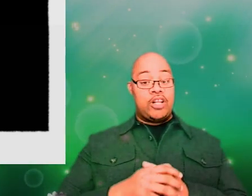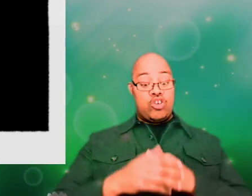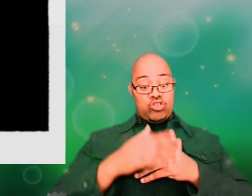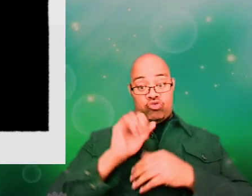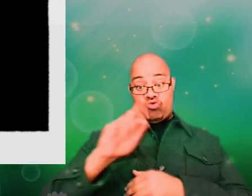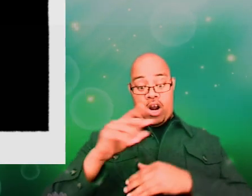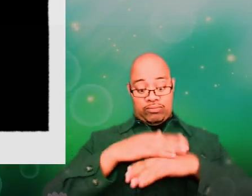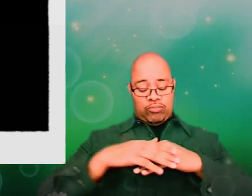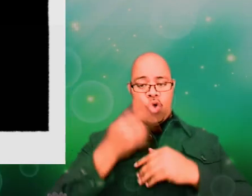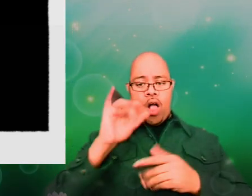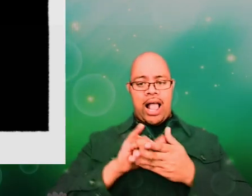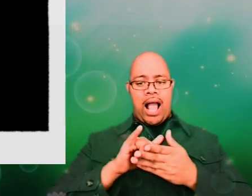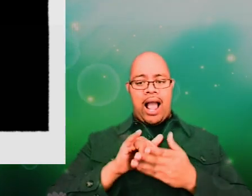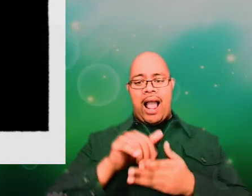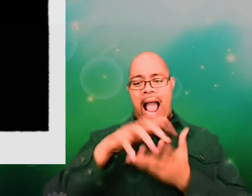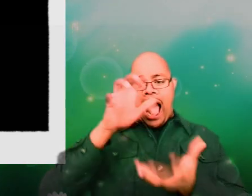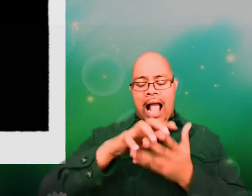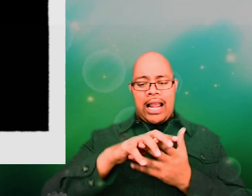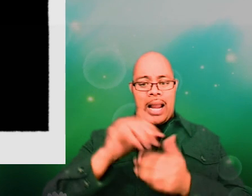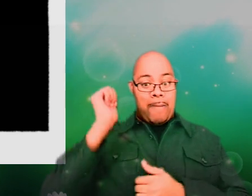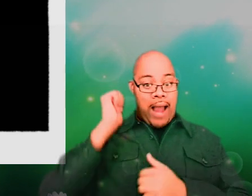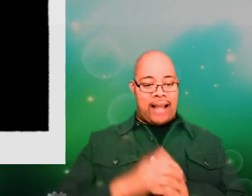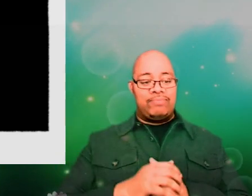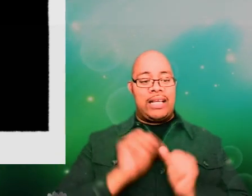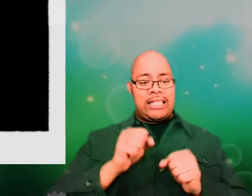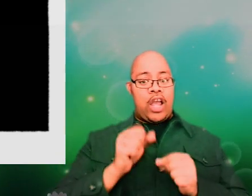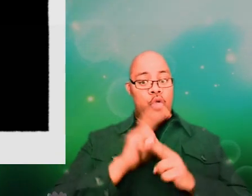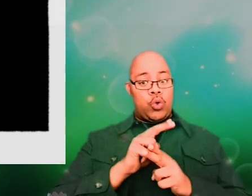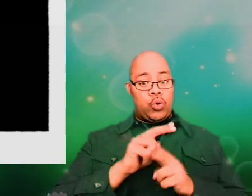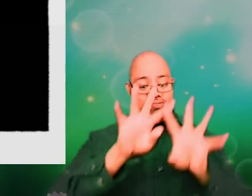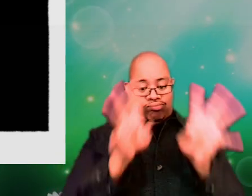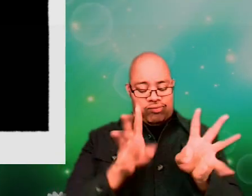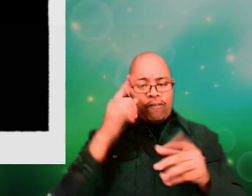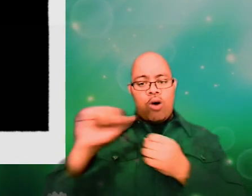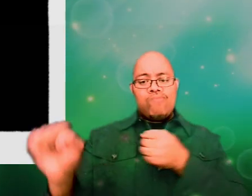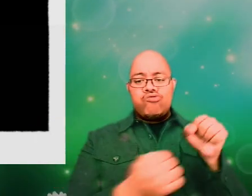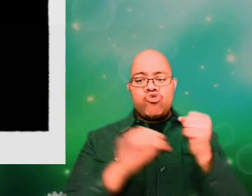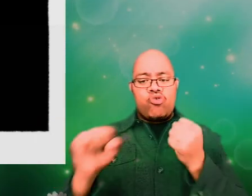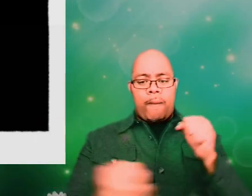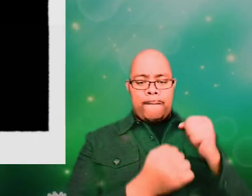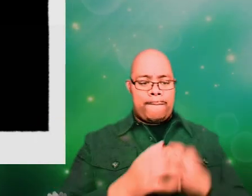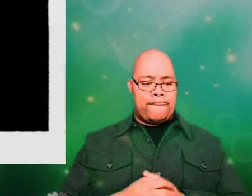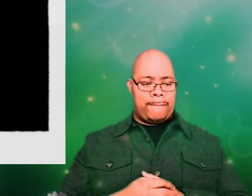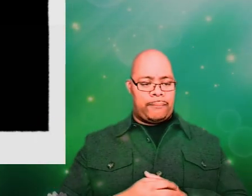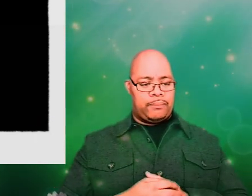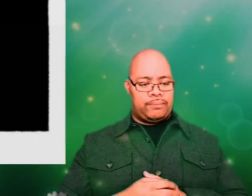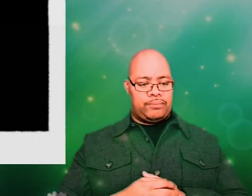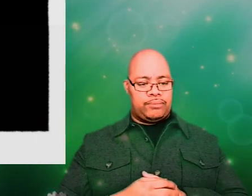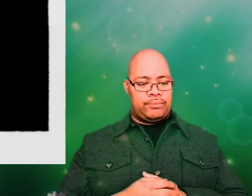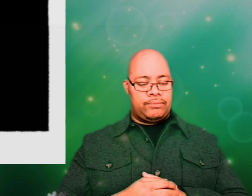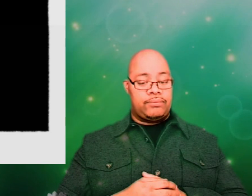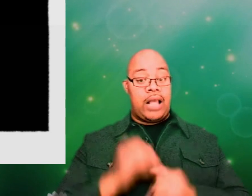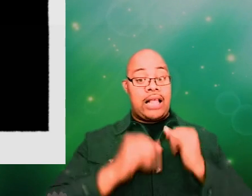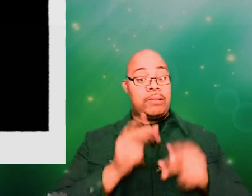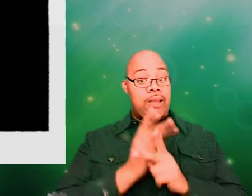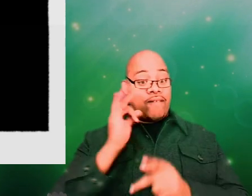is said to resemble an alligator's back. You can even use a saw palmetto as a perfect broom. Lastly, watch out for